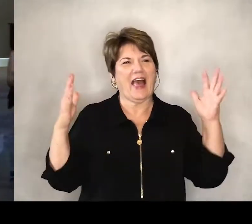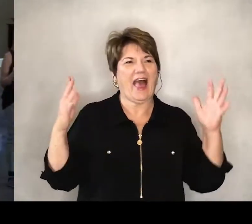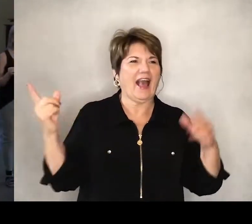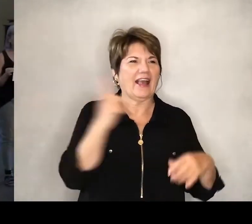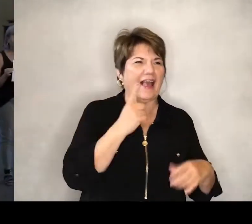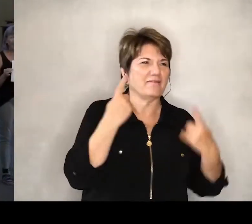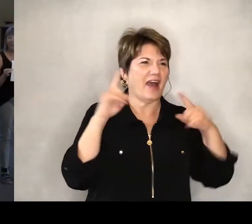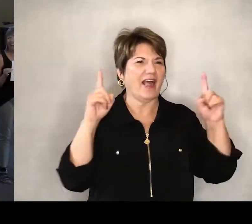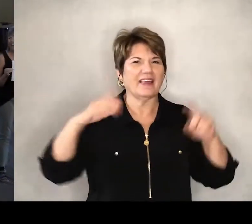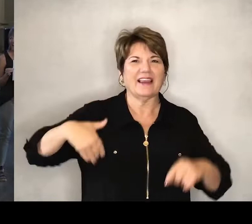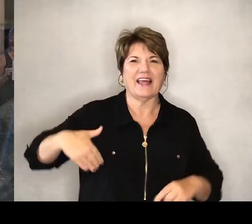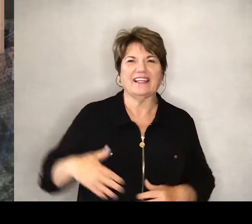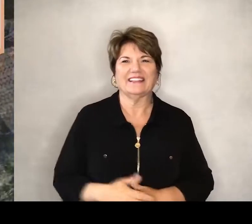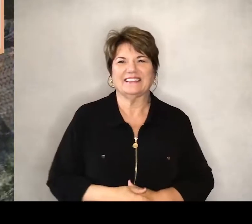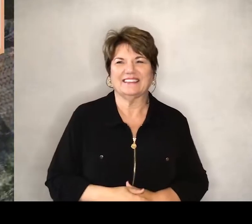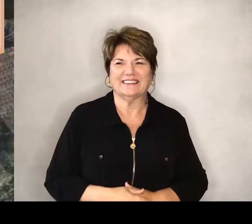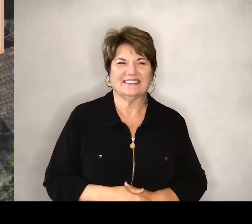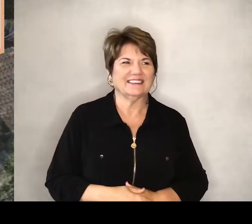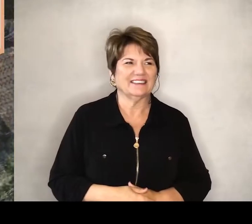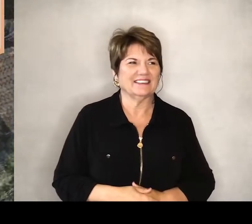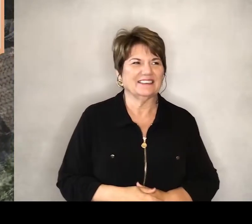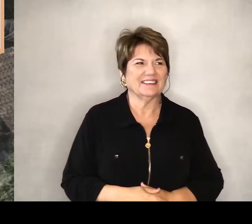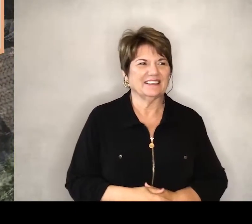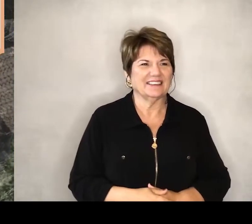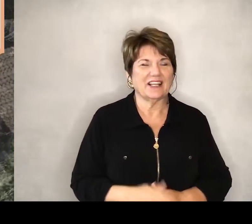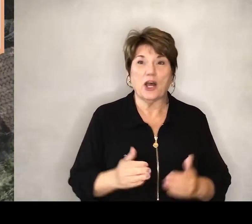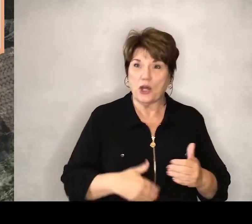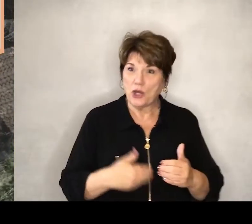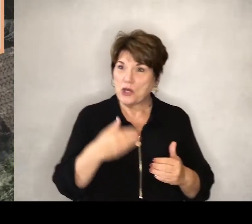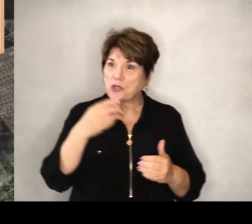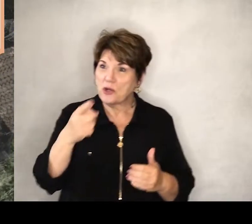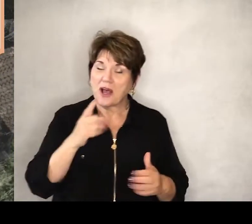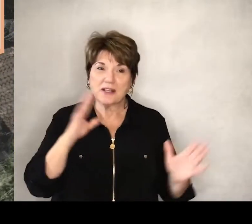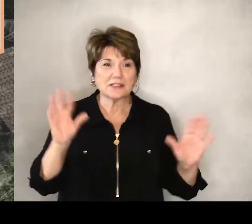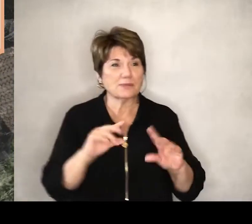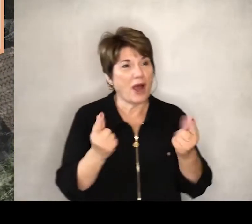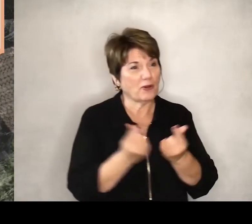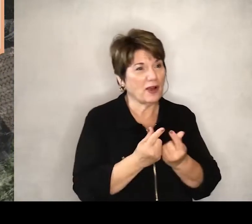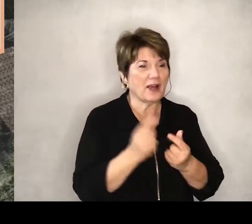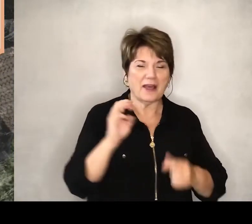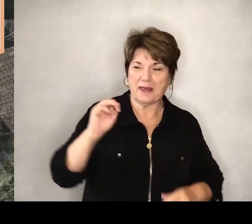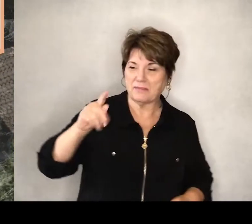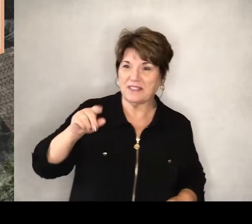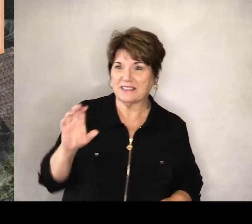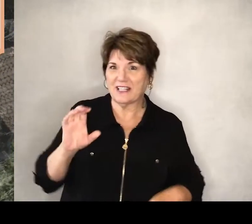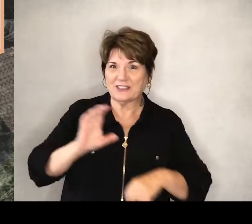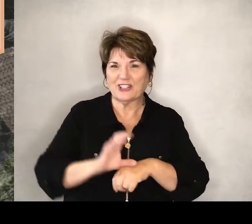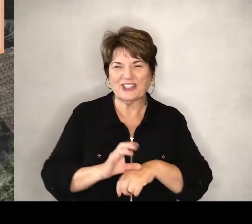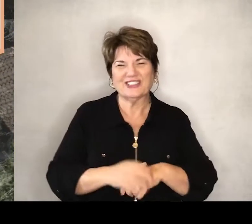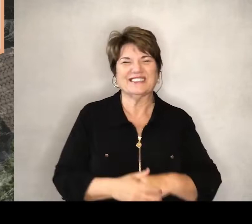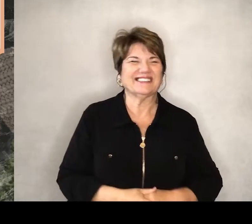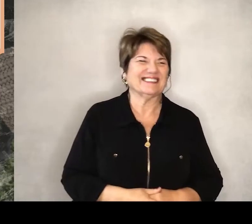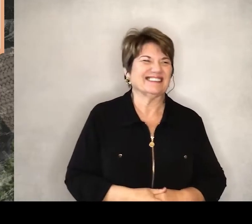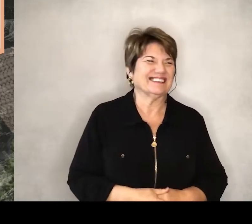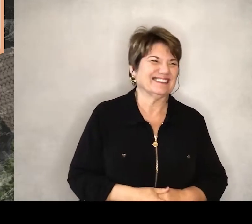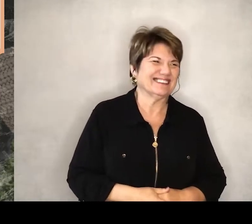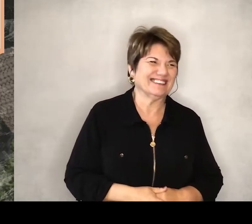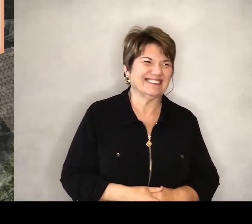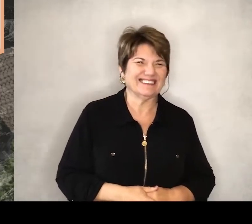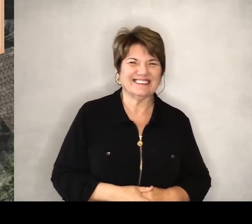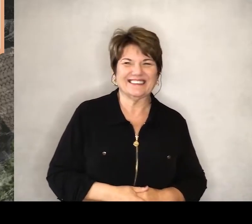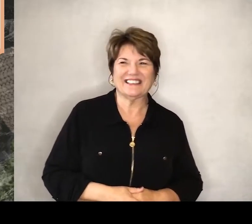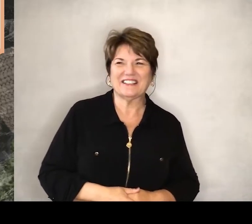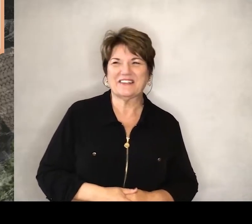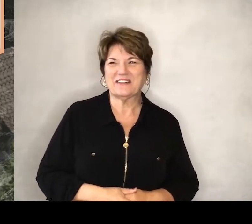Hey, come on. You're the next contestant on Small Groups at Moorpark Presbyterian Church. Right